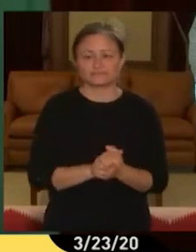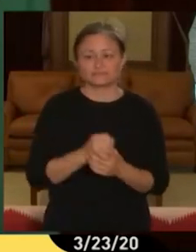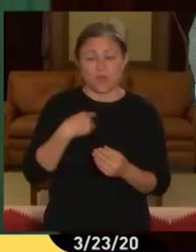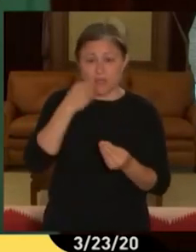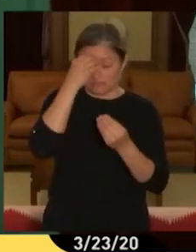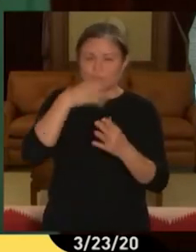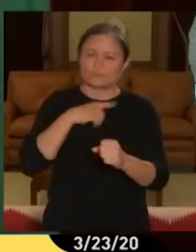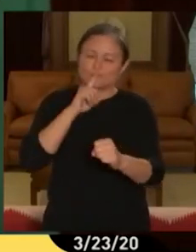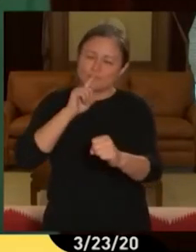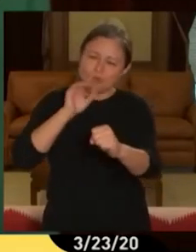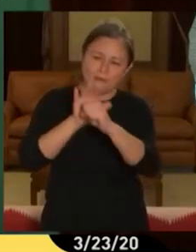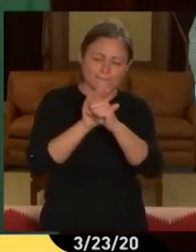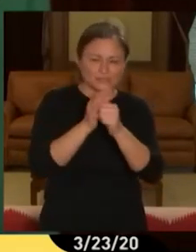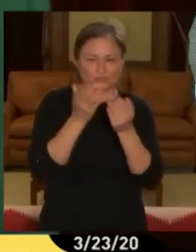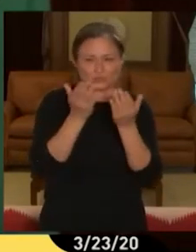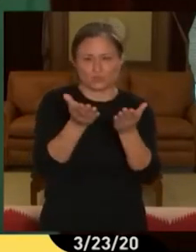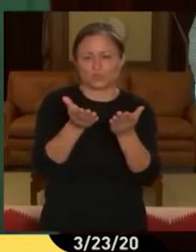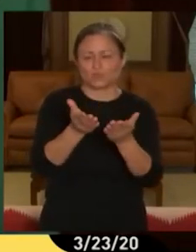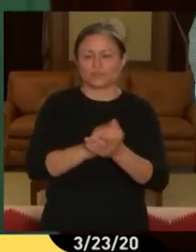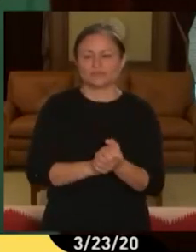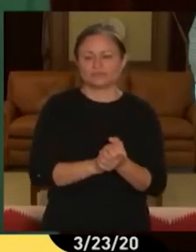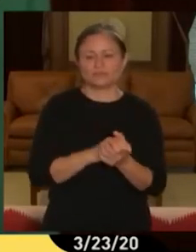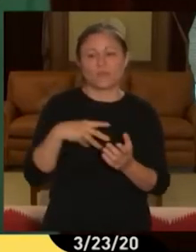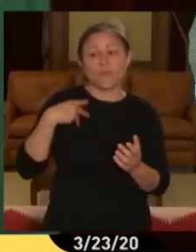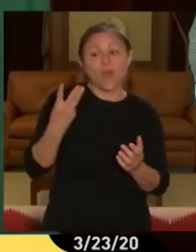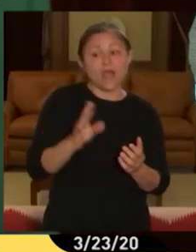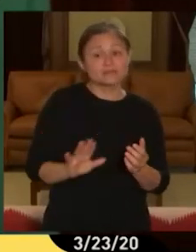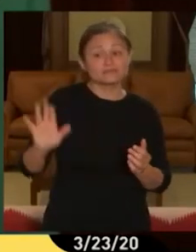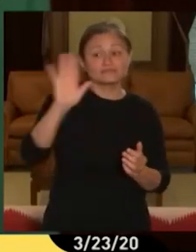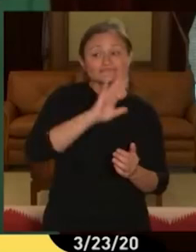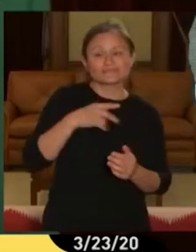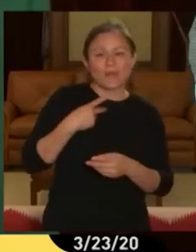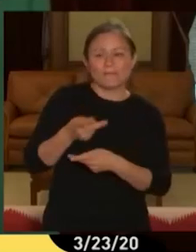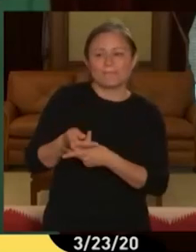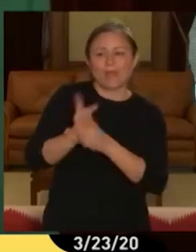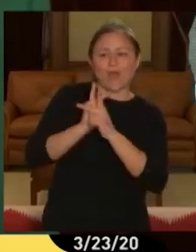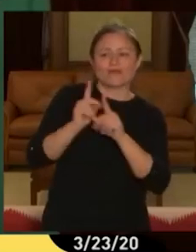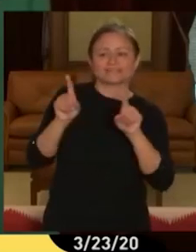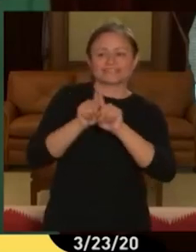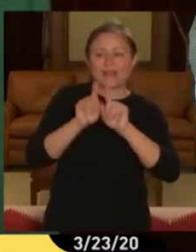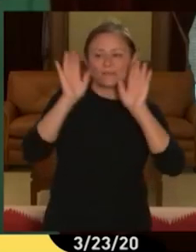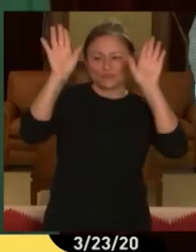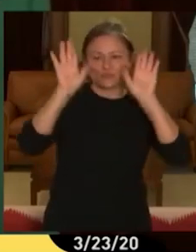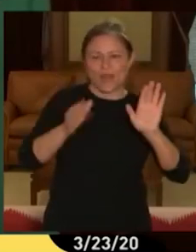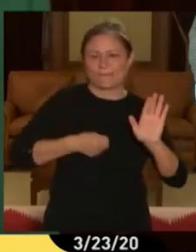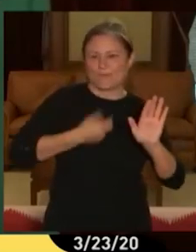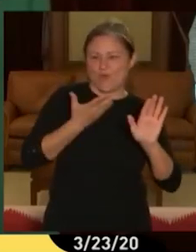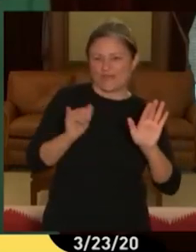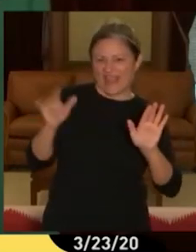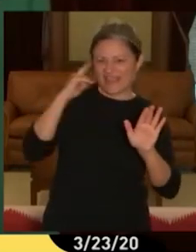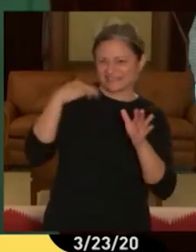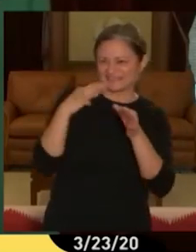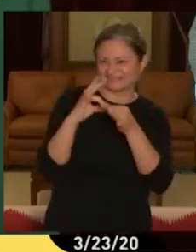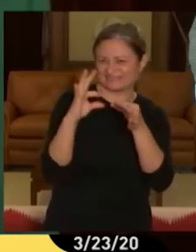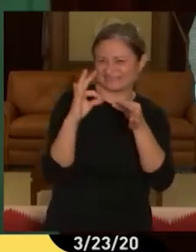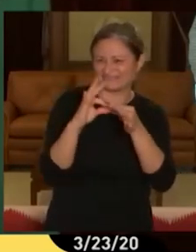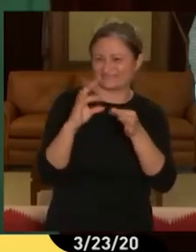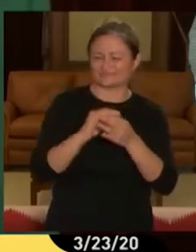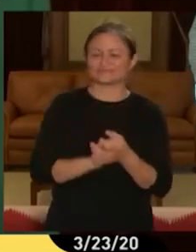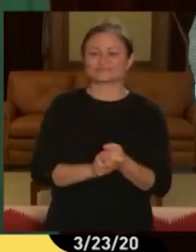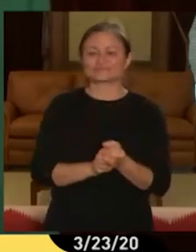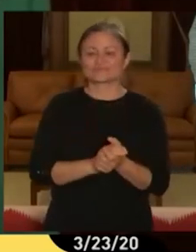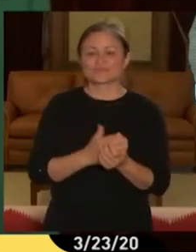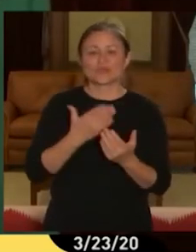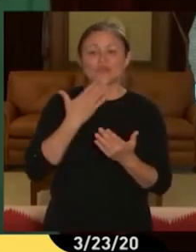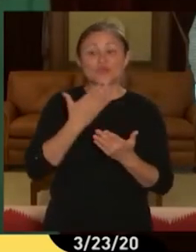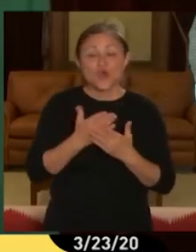fellow Washingtonians, and it's borrowed from the same great poet. Be of good cheer. We will not desert